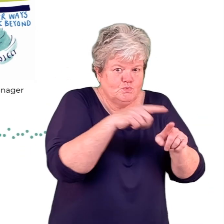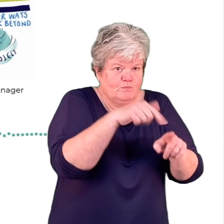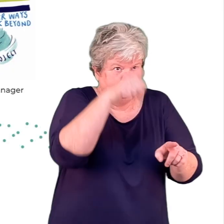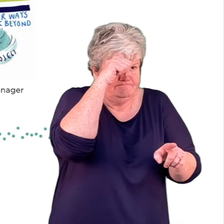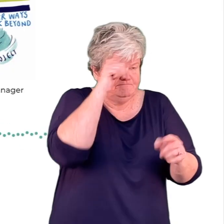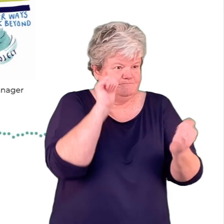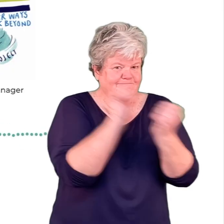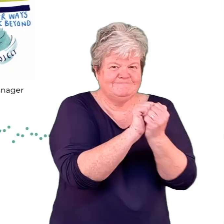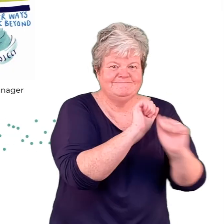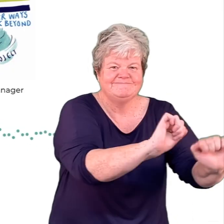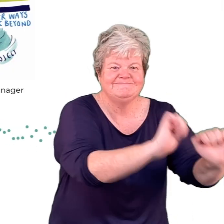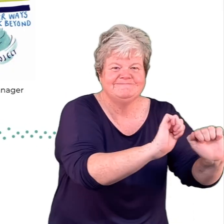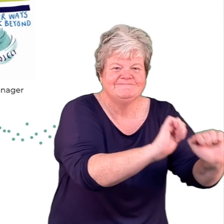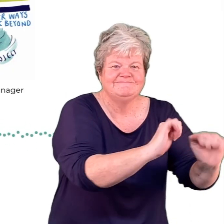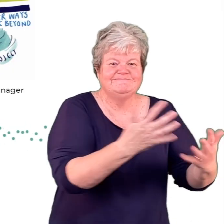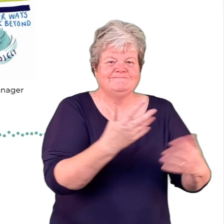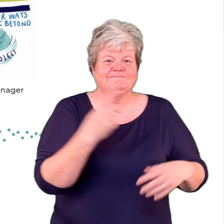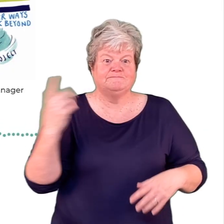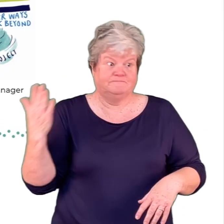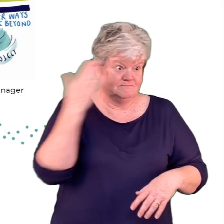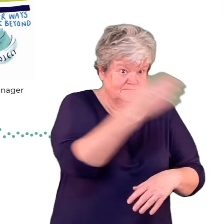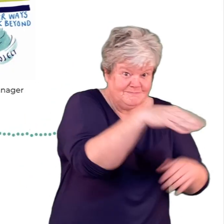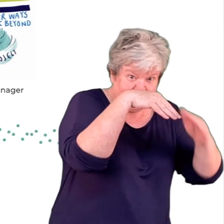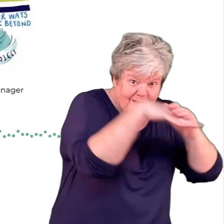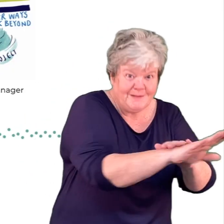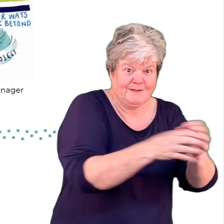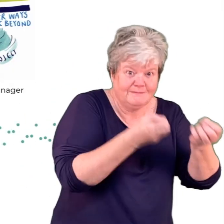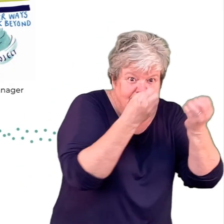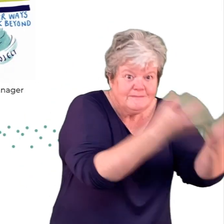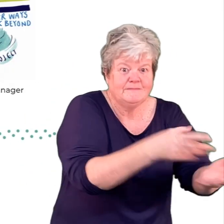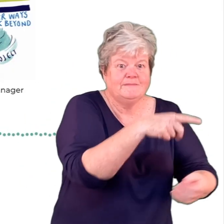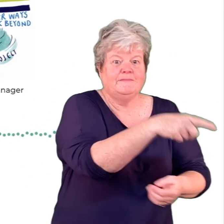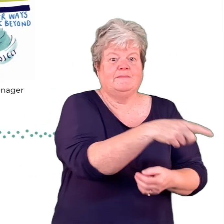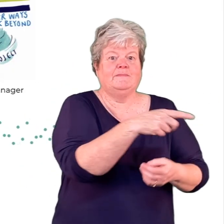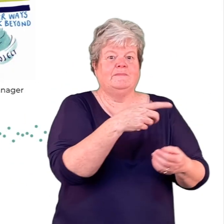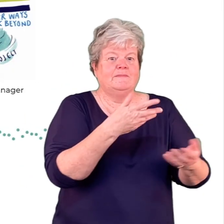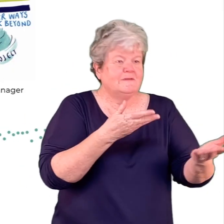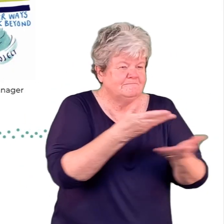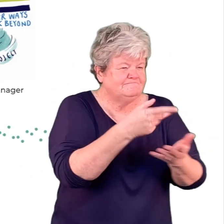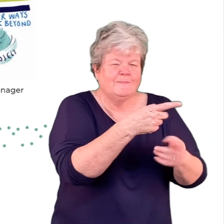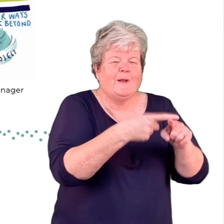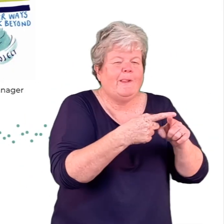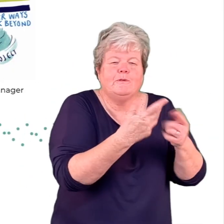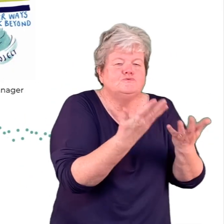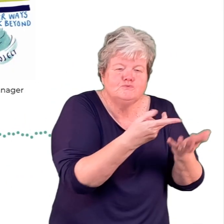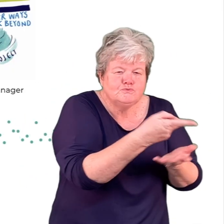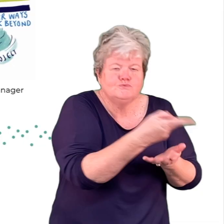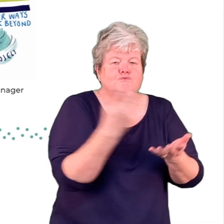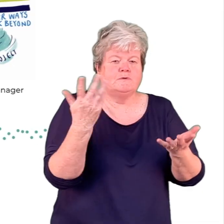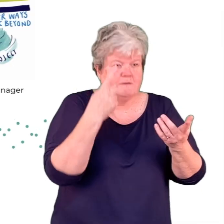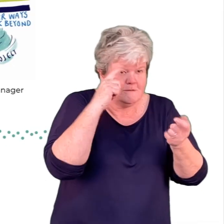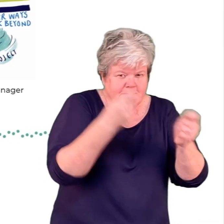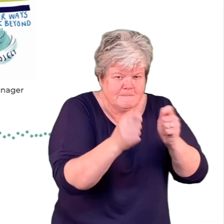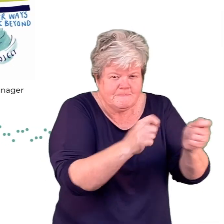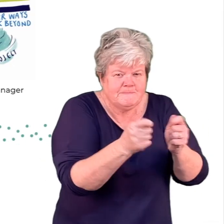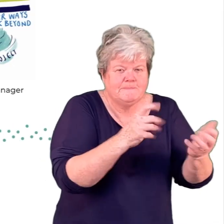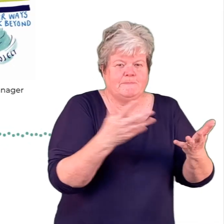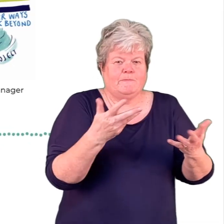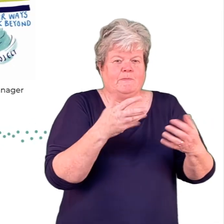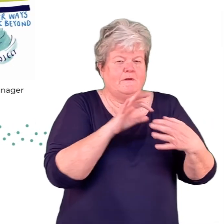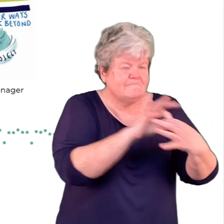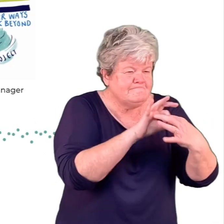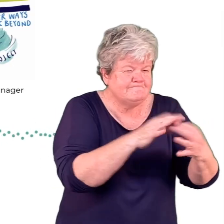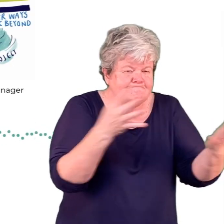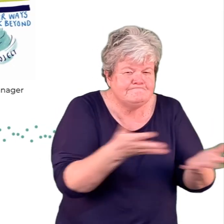the group and made it culturally appropriate. She went to the temple and delivered it. She accommodated people who may have little